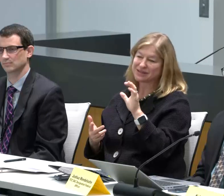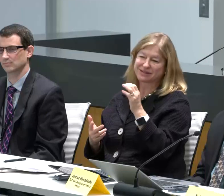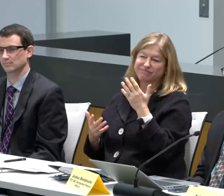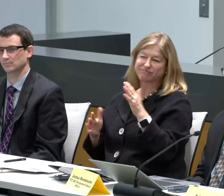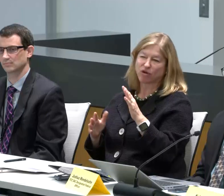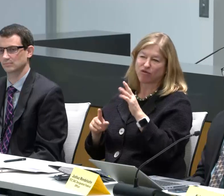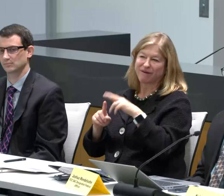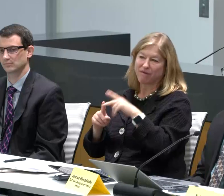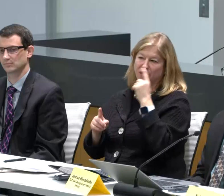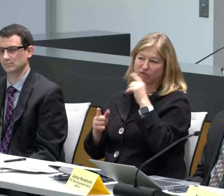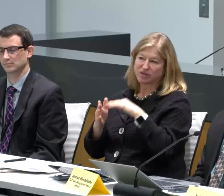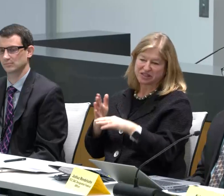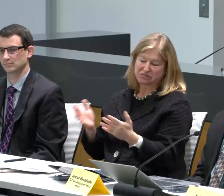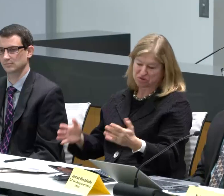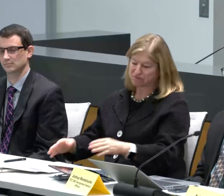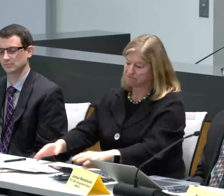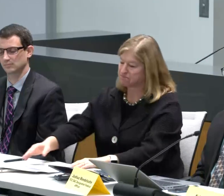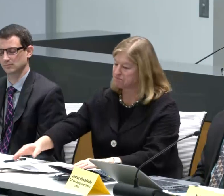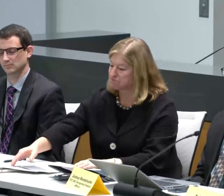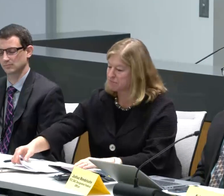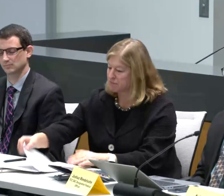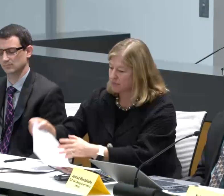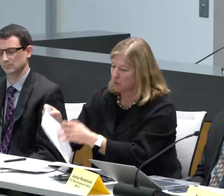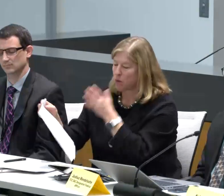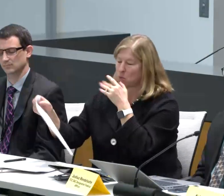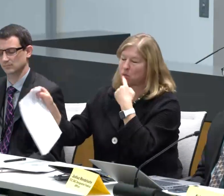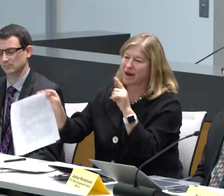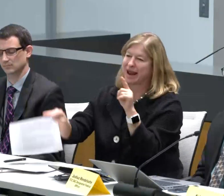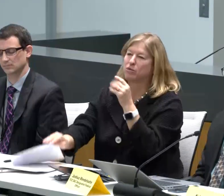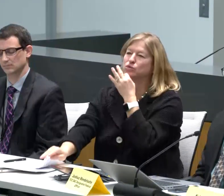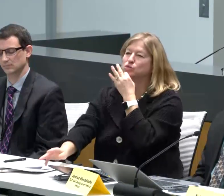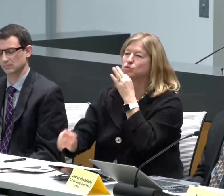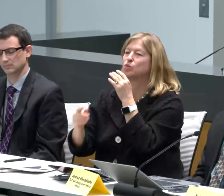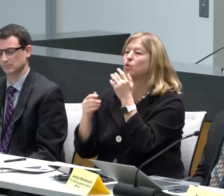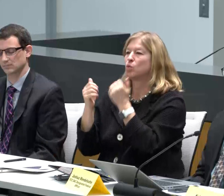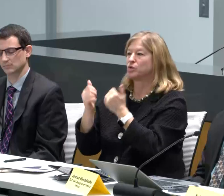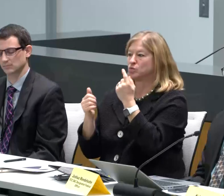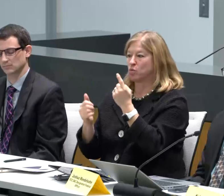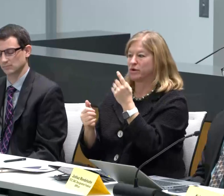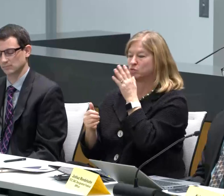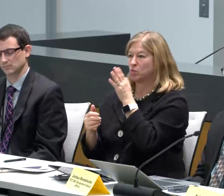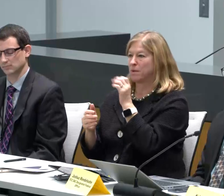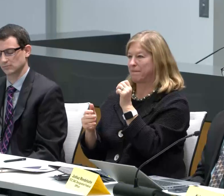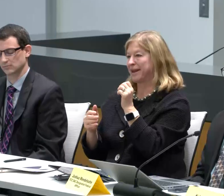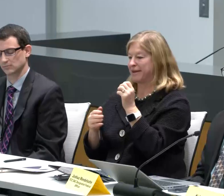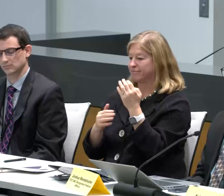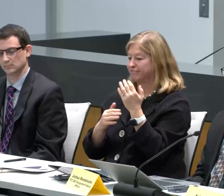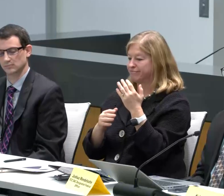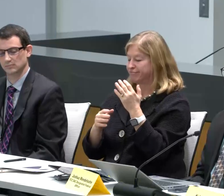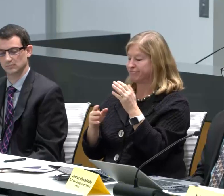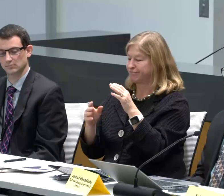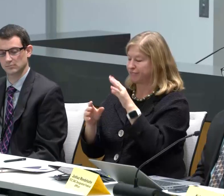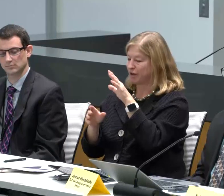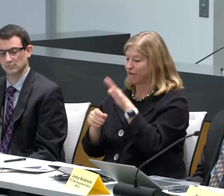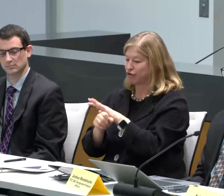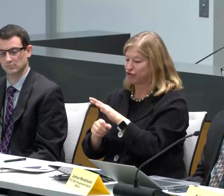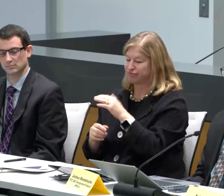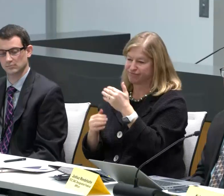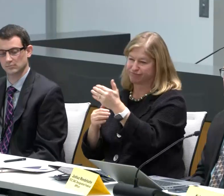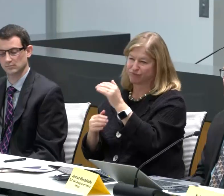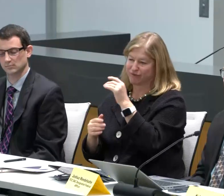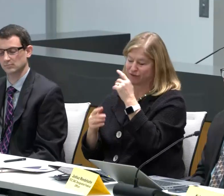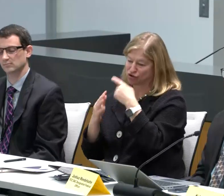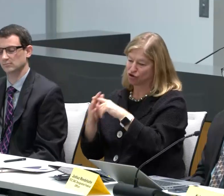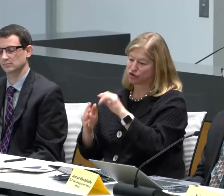News Channel, and MSNBC. Those three have already filed for exemptions. We will announce in the near future,